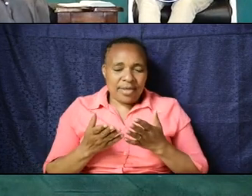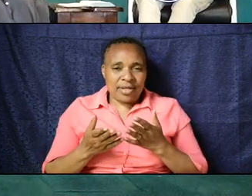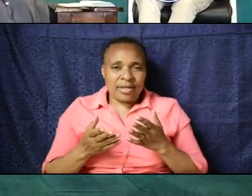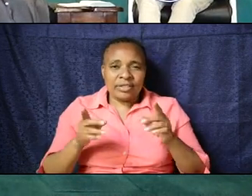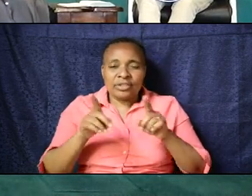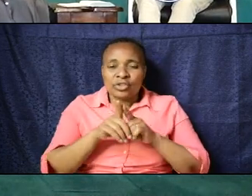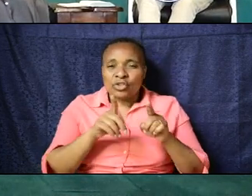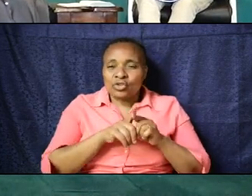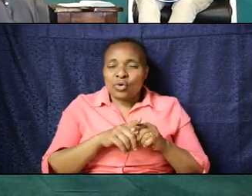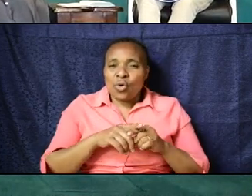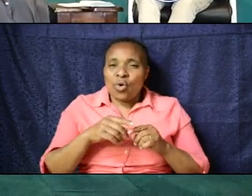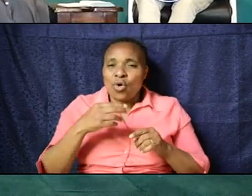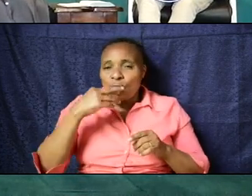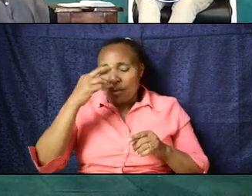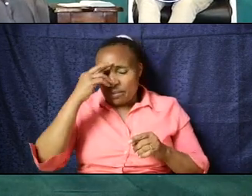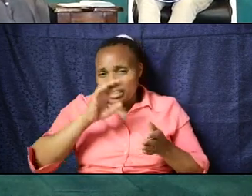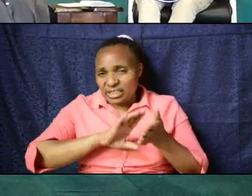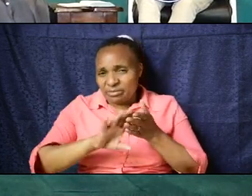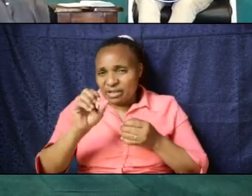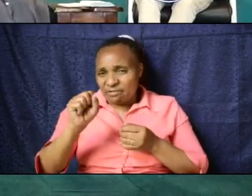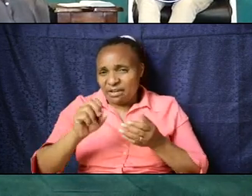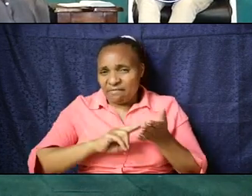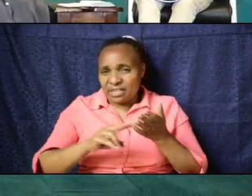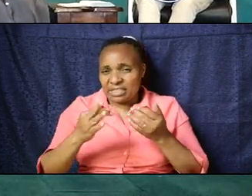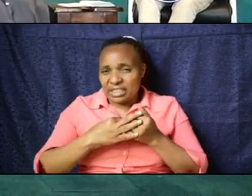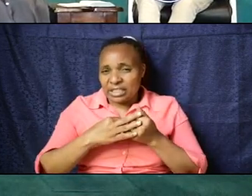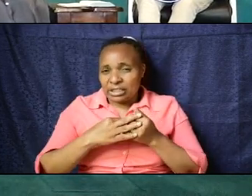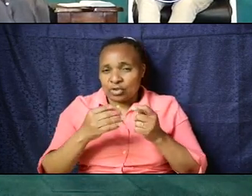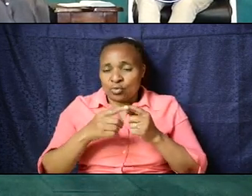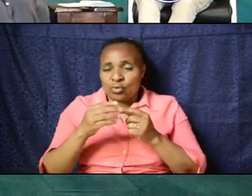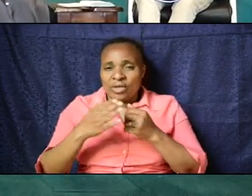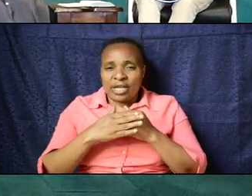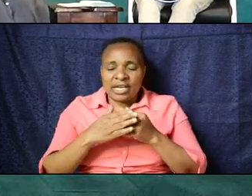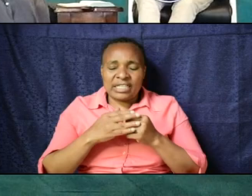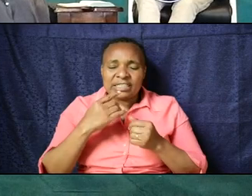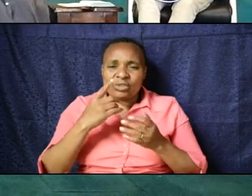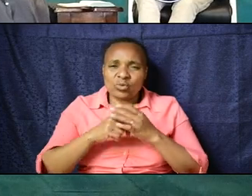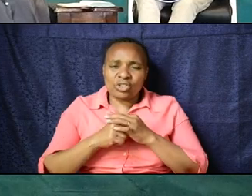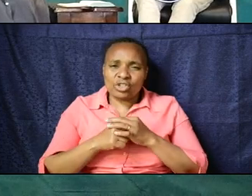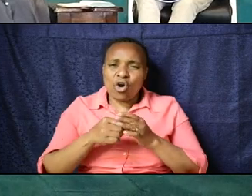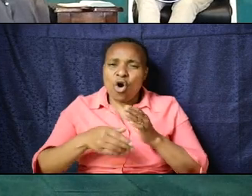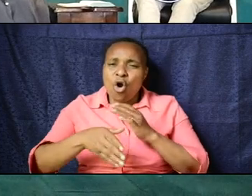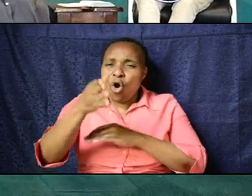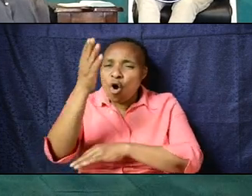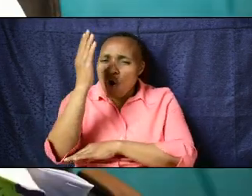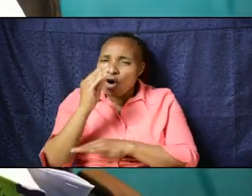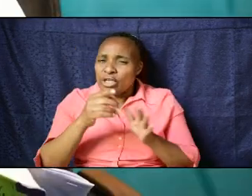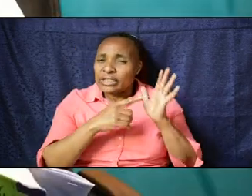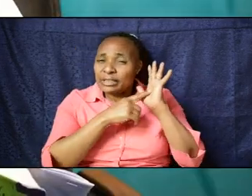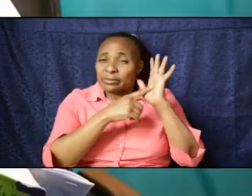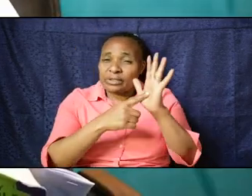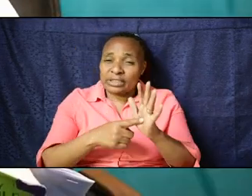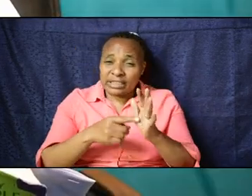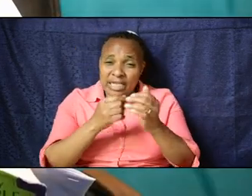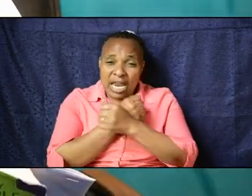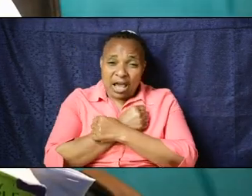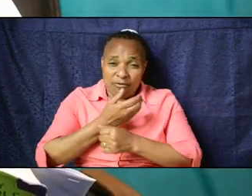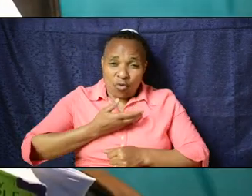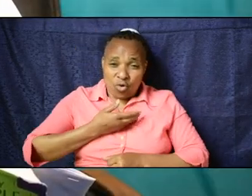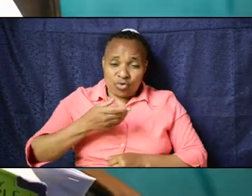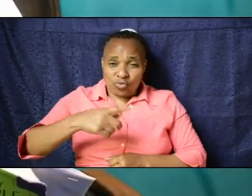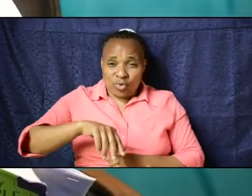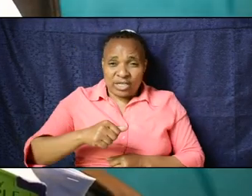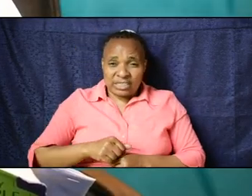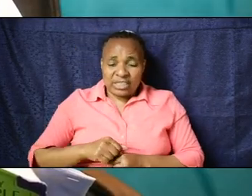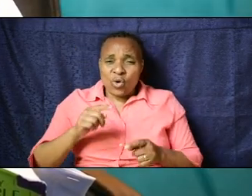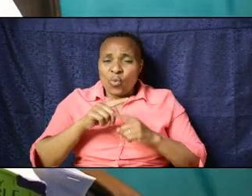I also really liked Romans 5:8-9, which says, but God demonstrates his own love for us in this.